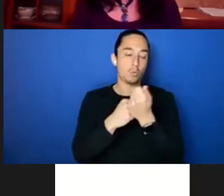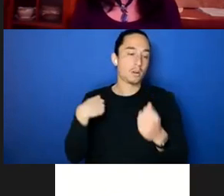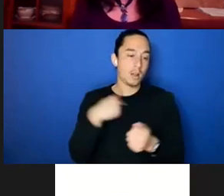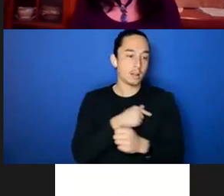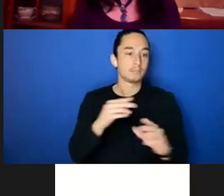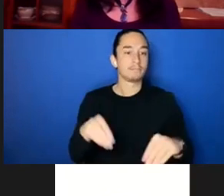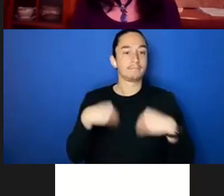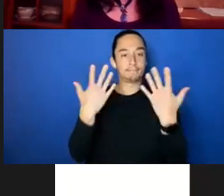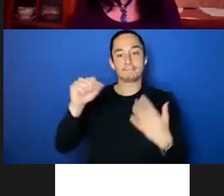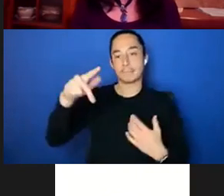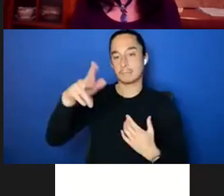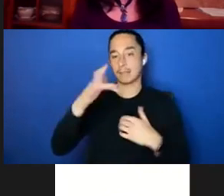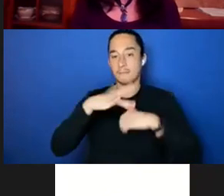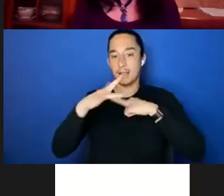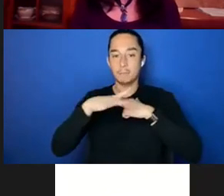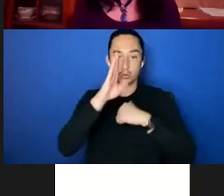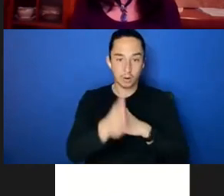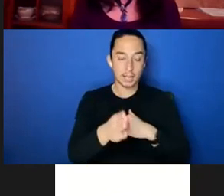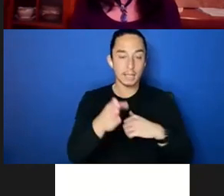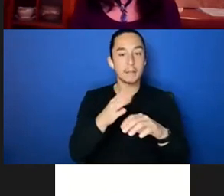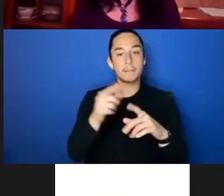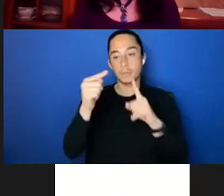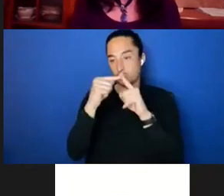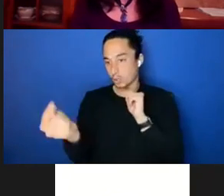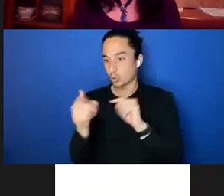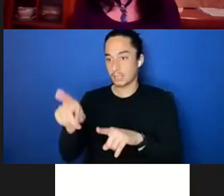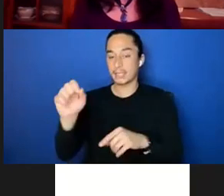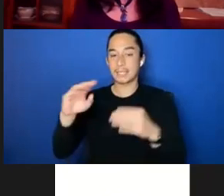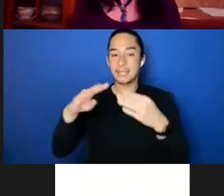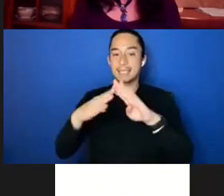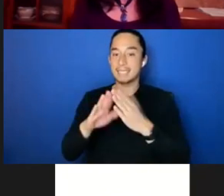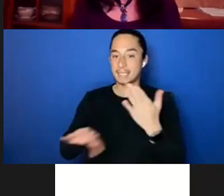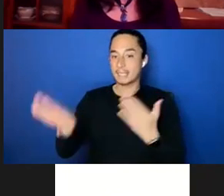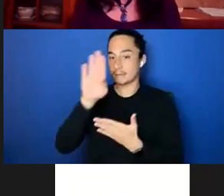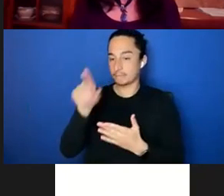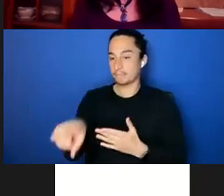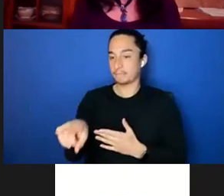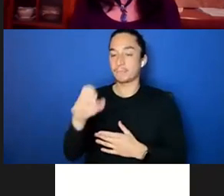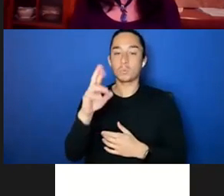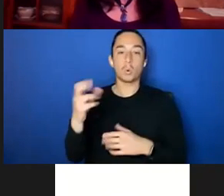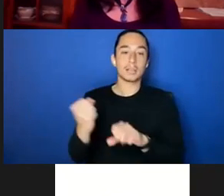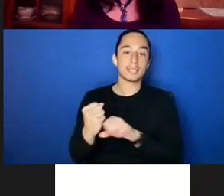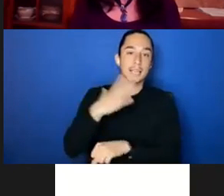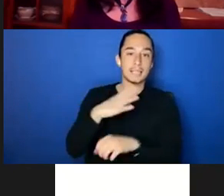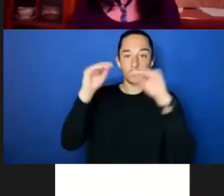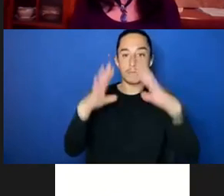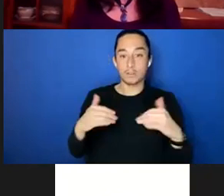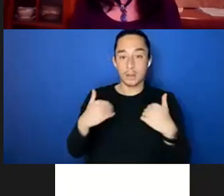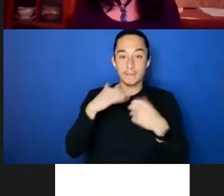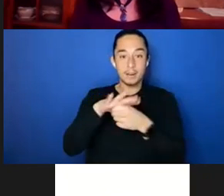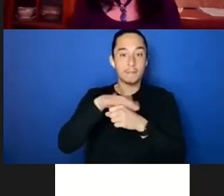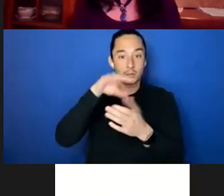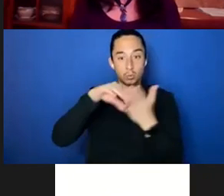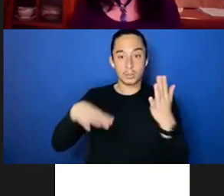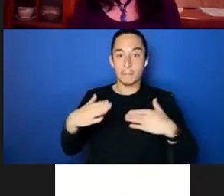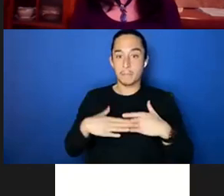those spaces available directly either across the street, which is at City College, or sending us a professor if we have enough students. We normally need to have a